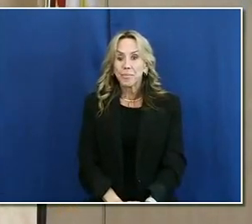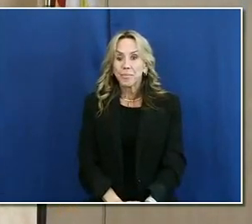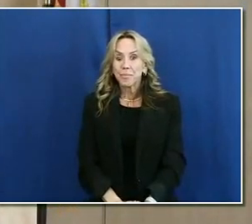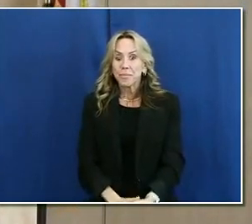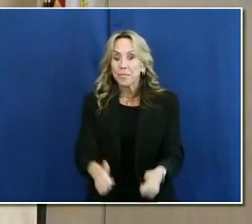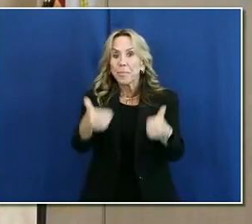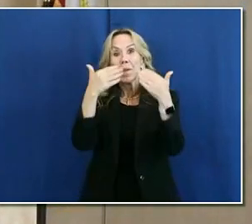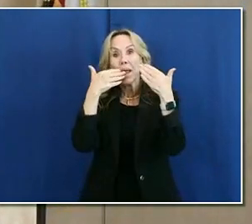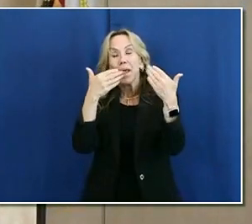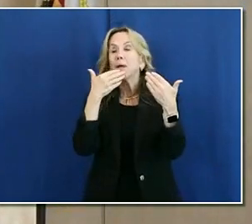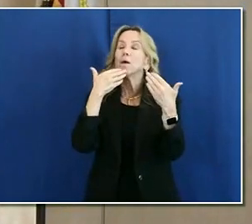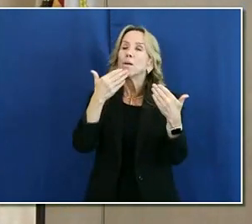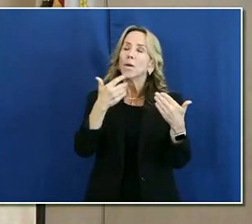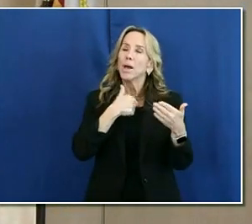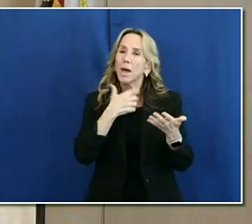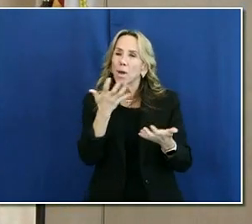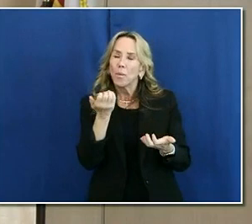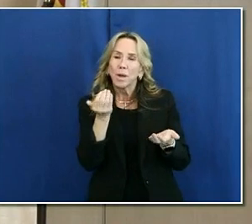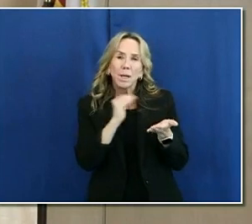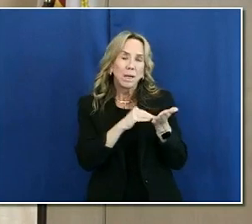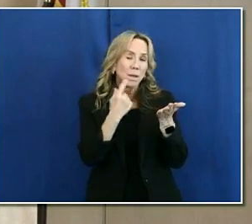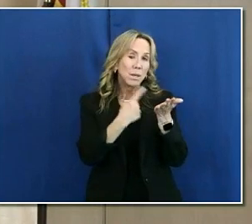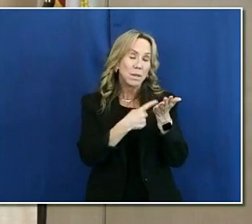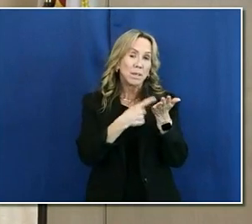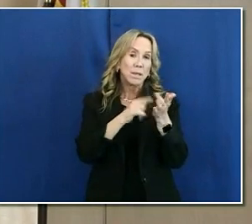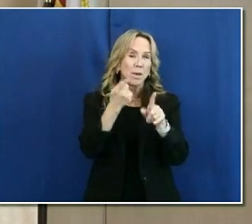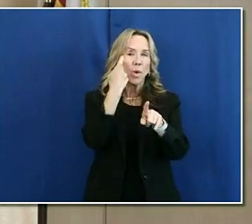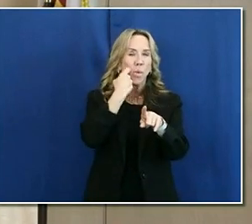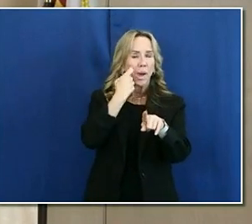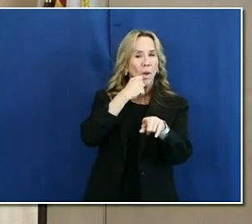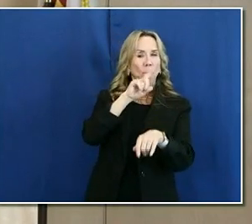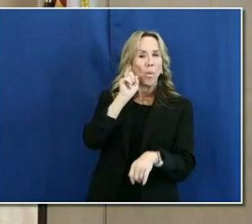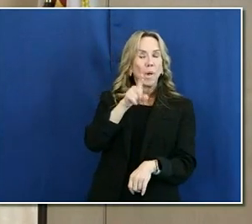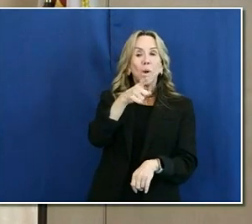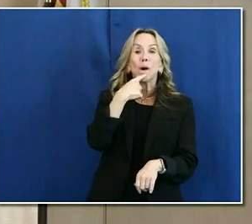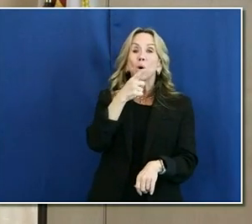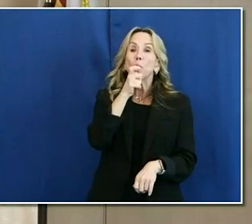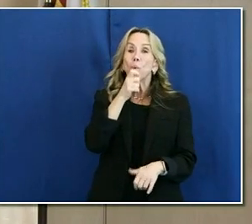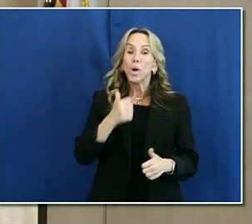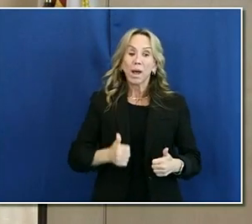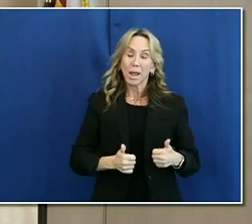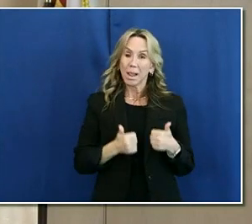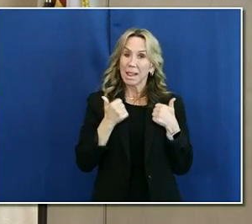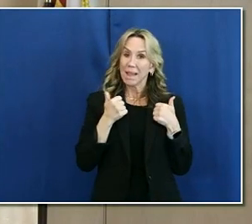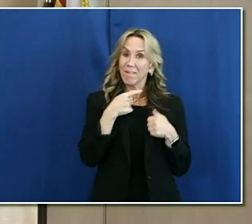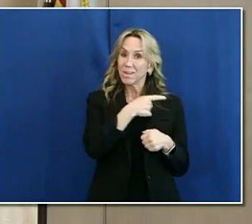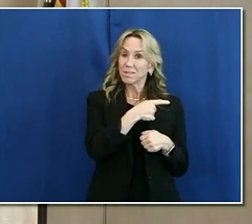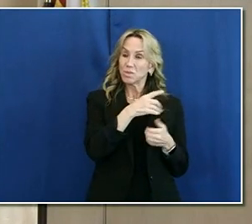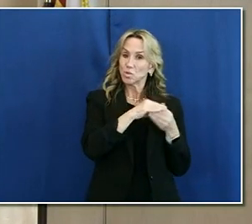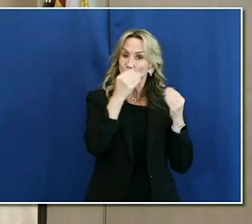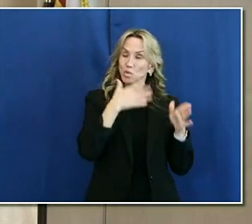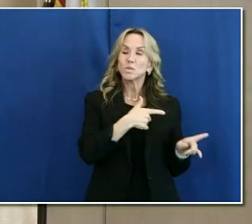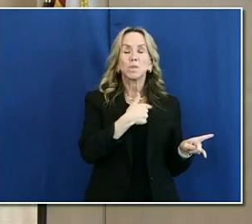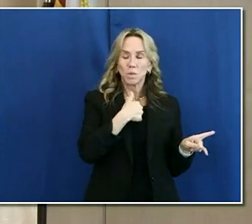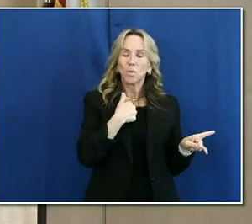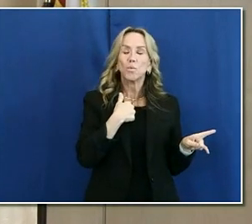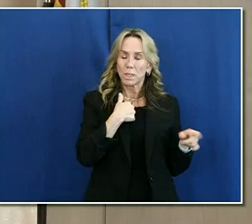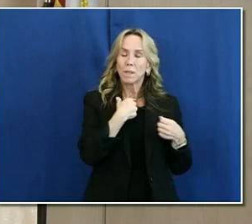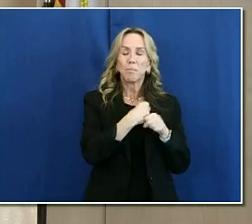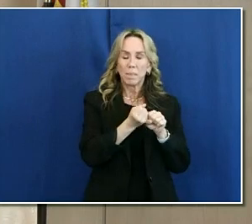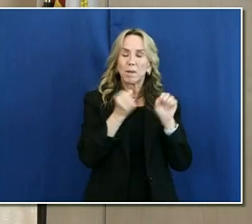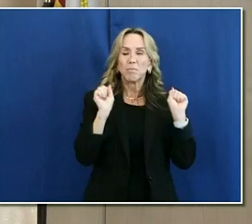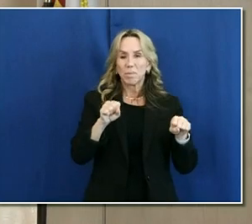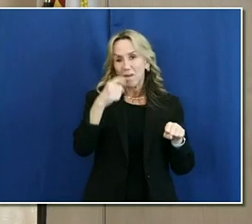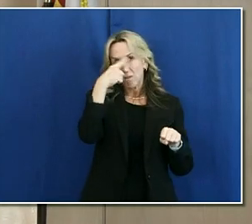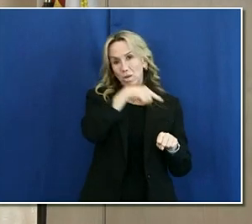Thank you. And I want to go back a moment to the previous question. So for those students who are living in the residence halls, we are making available so they can stay in their